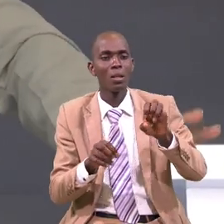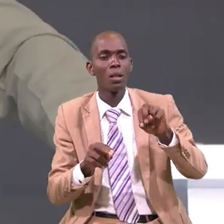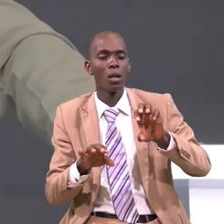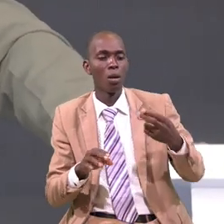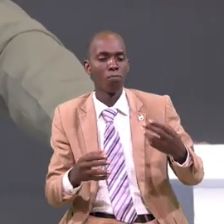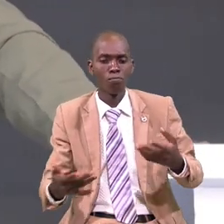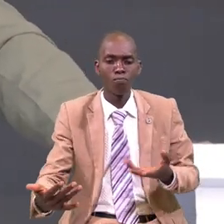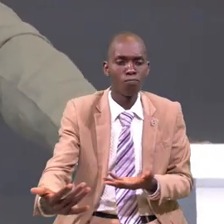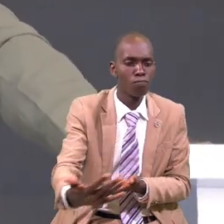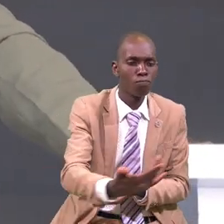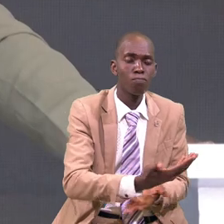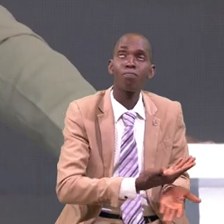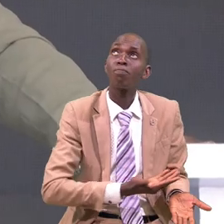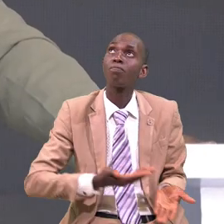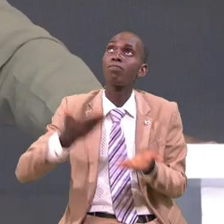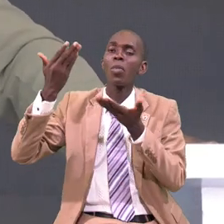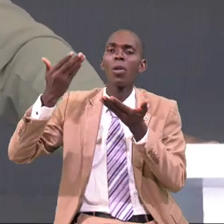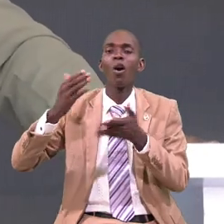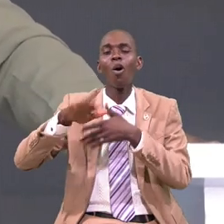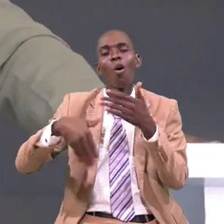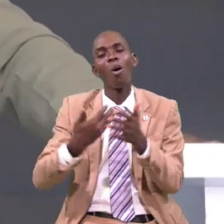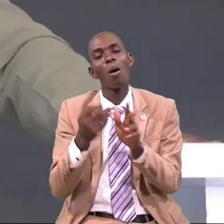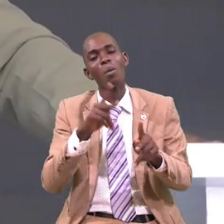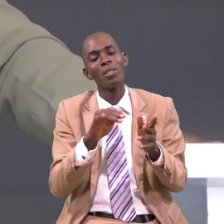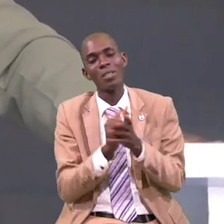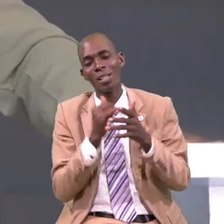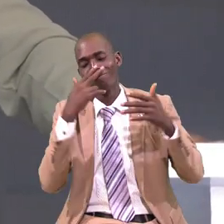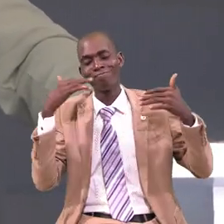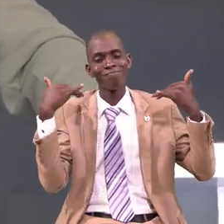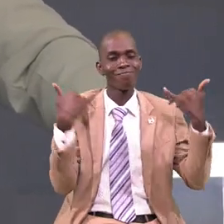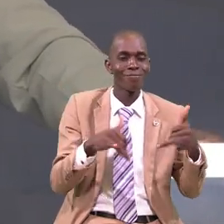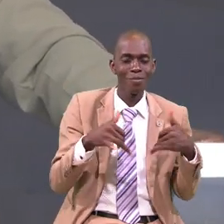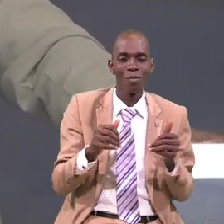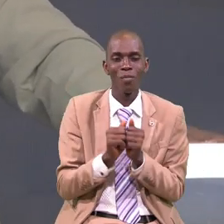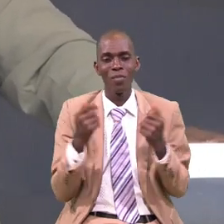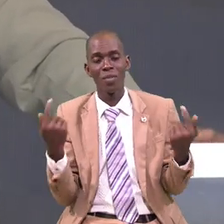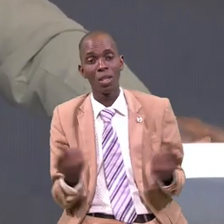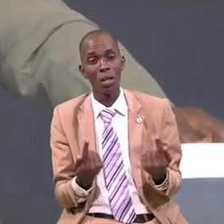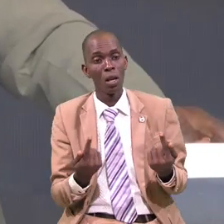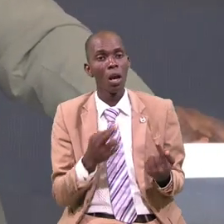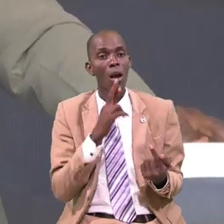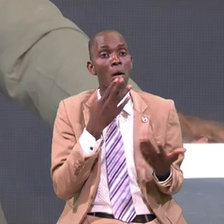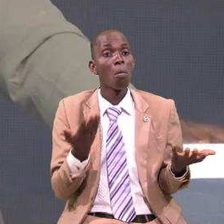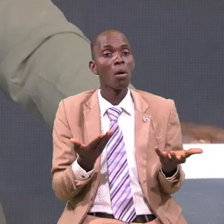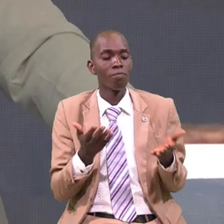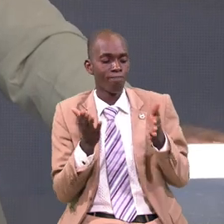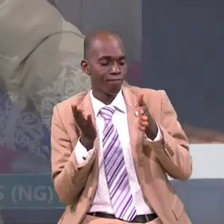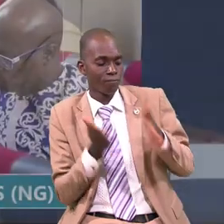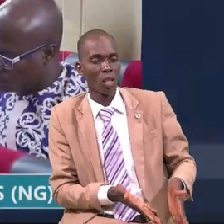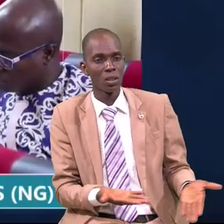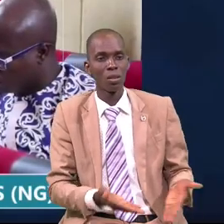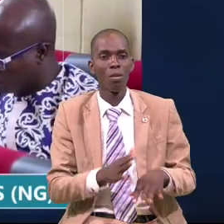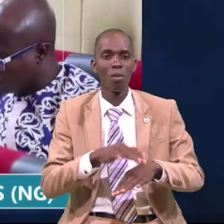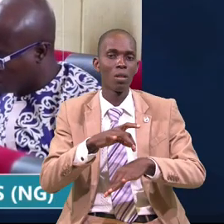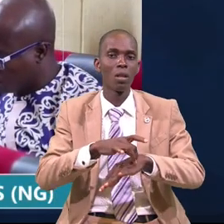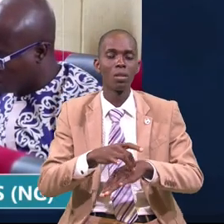and all the other people that play with sin, gamble with their souls, they are left here on the earth.